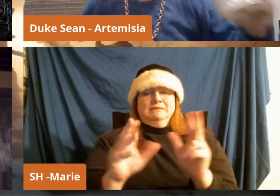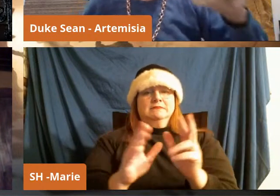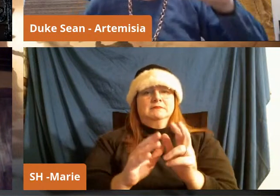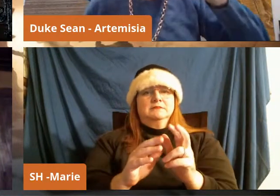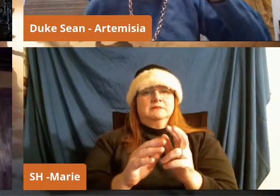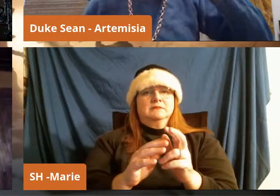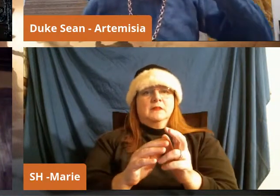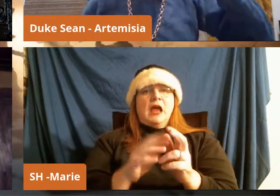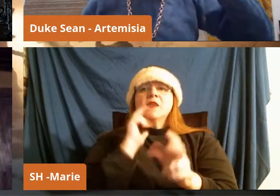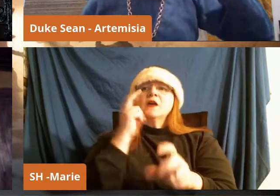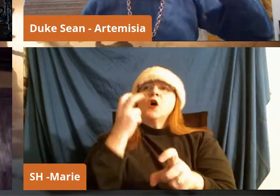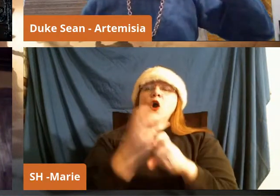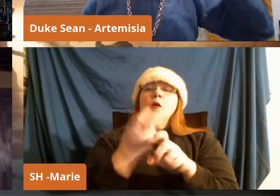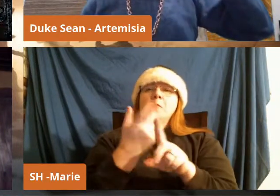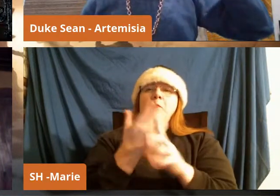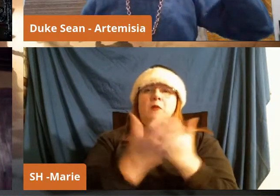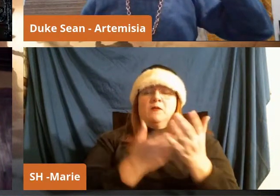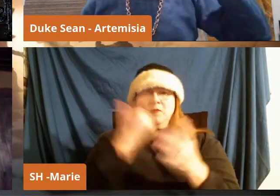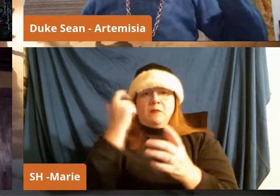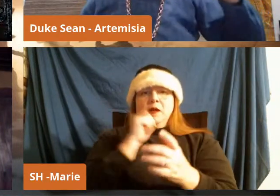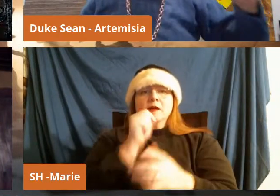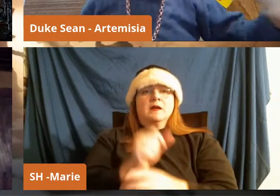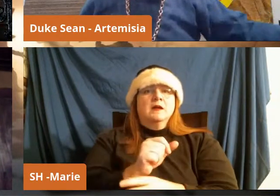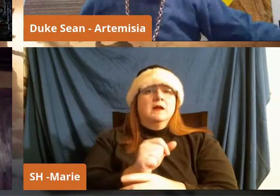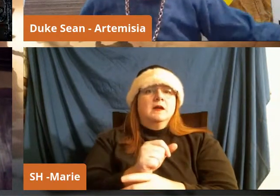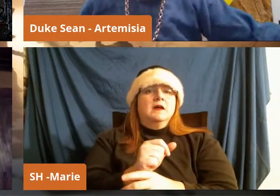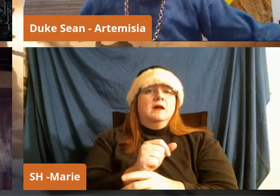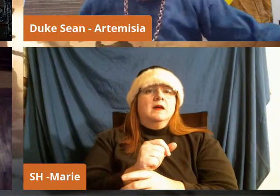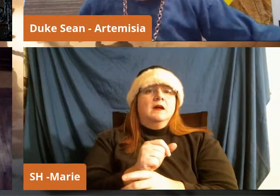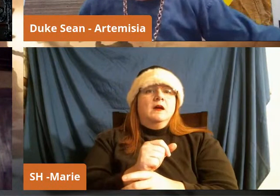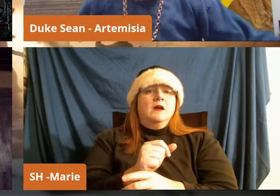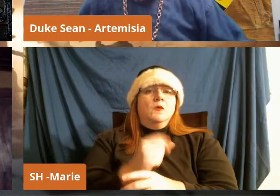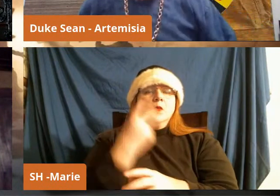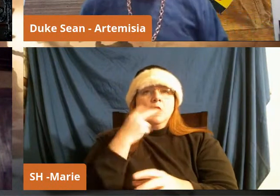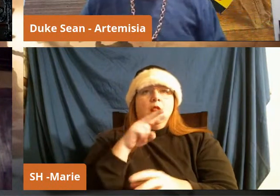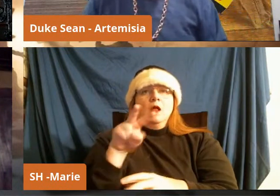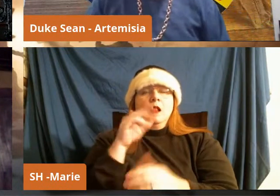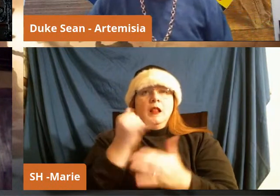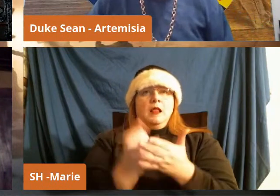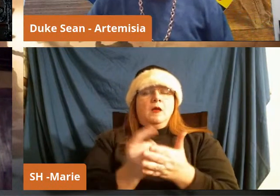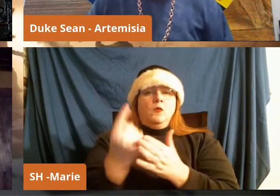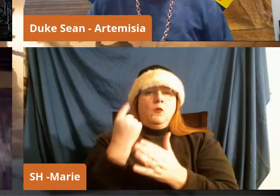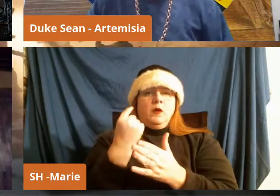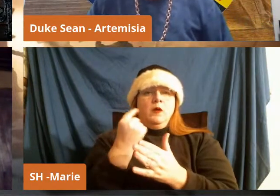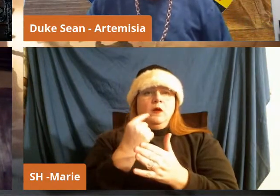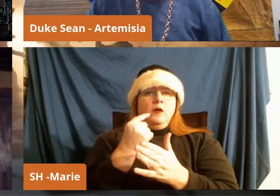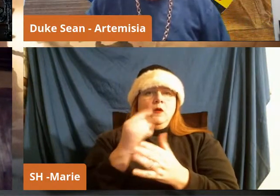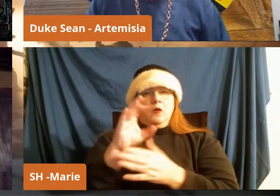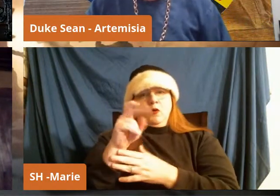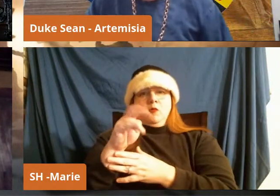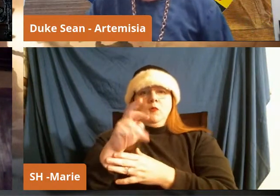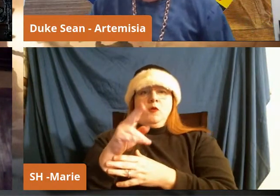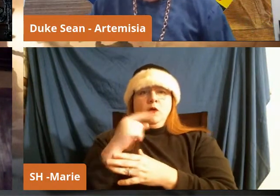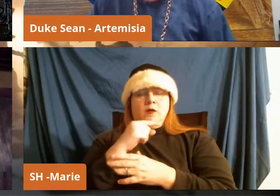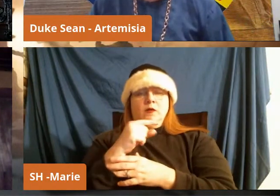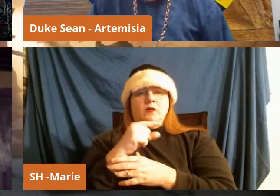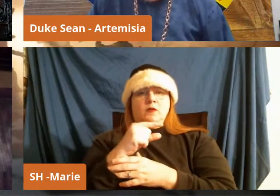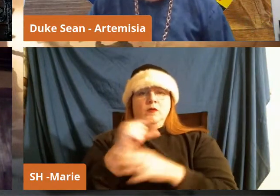is one of the hard parts for me is that there's not, like, we looked last week at sort of what Kapora said of, here's a